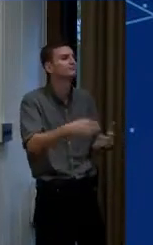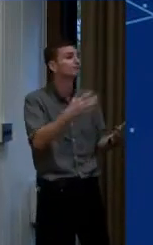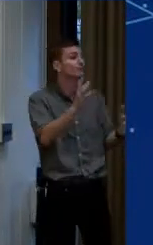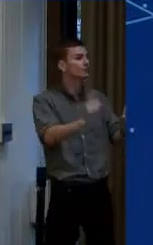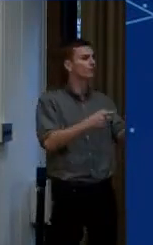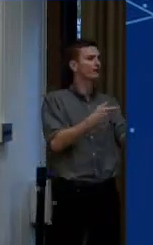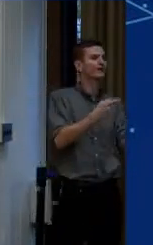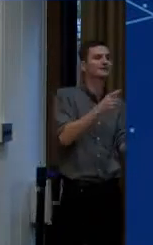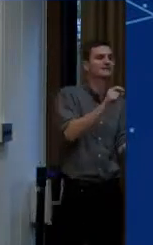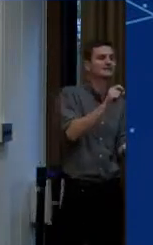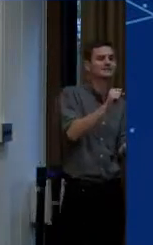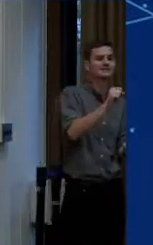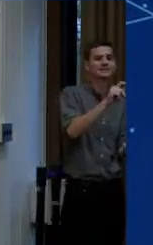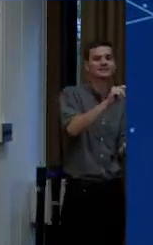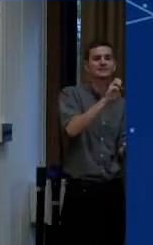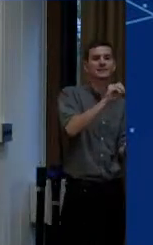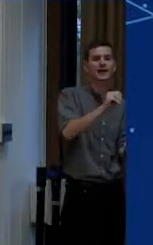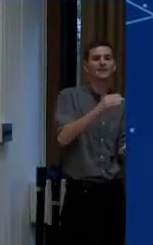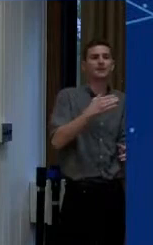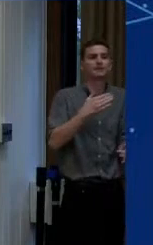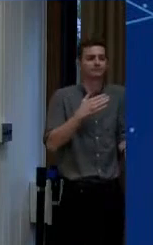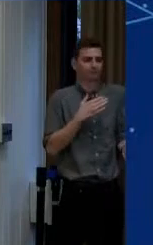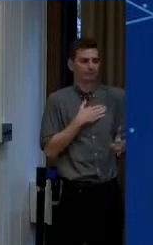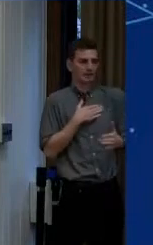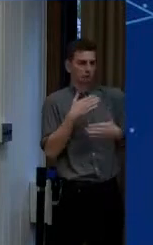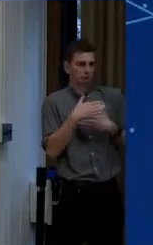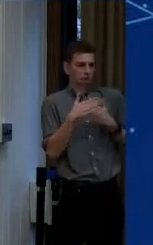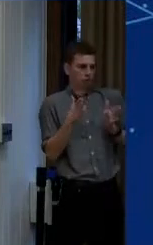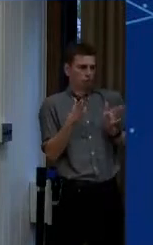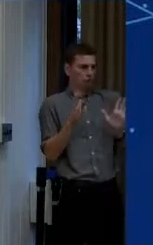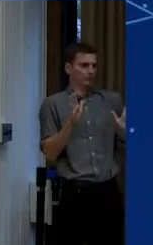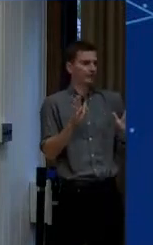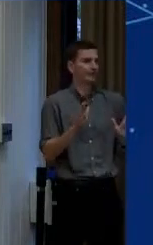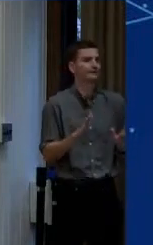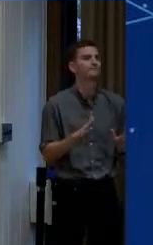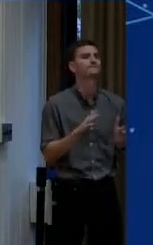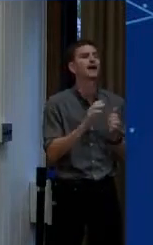and everything that we do, in my room at least, is always like,